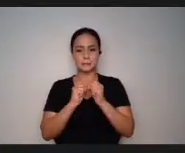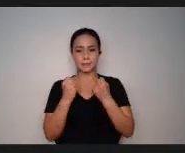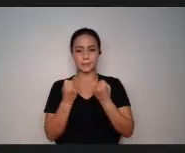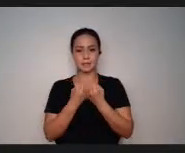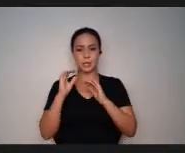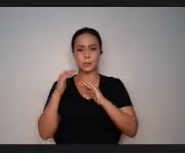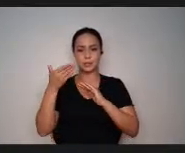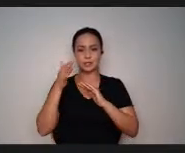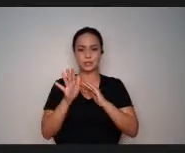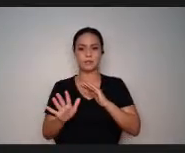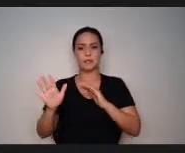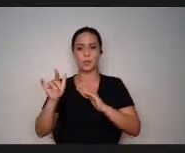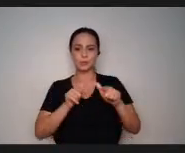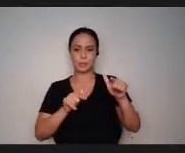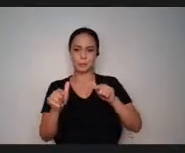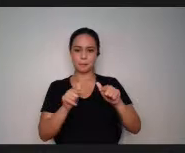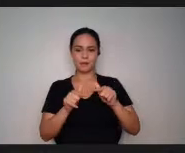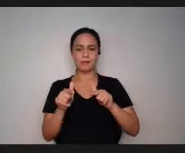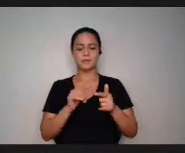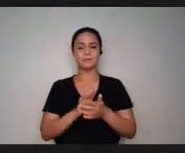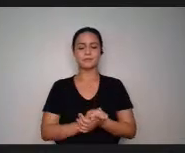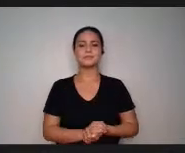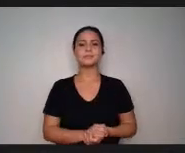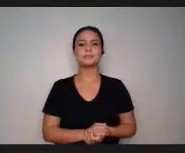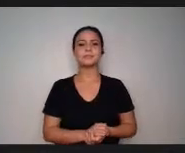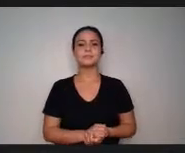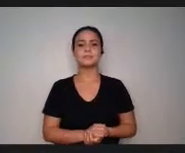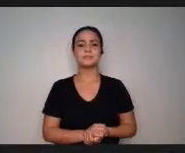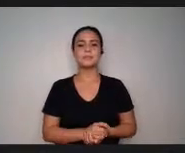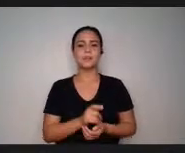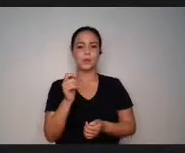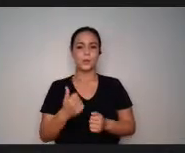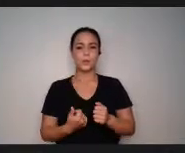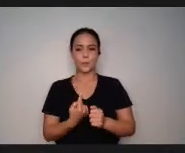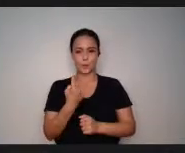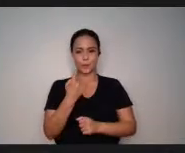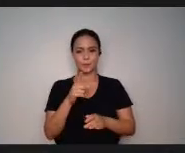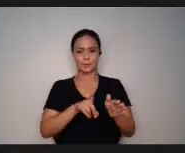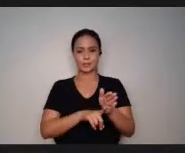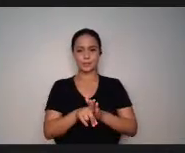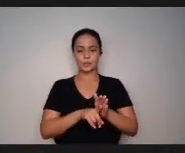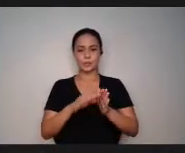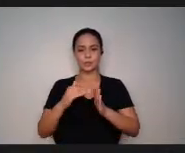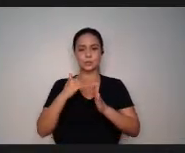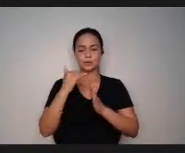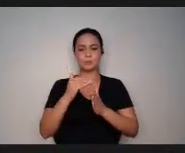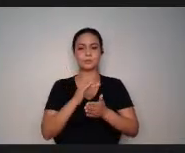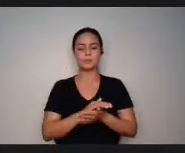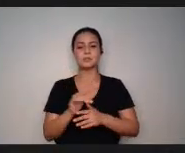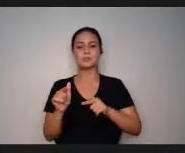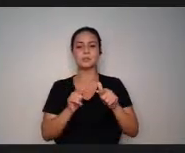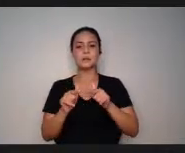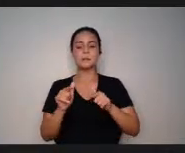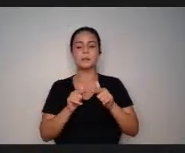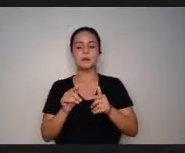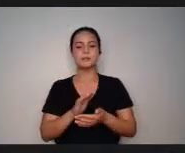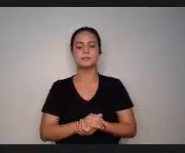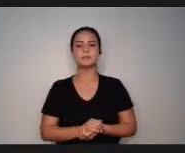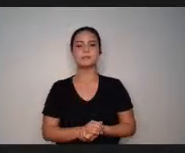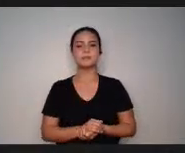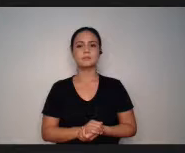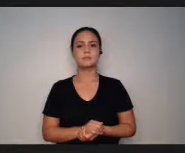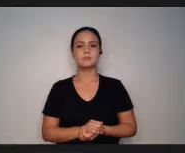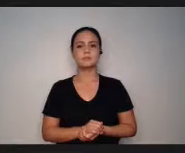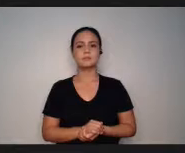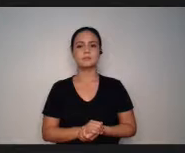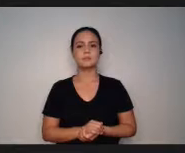health researcher, an academic, so one of the stakeholders among many that are dedicated